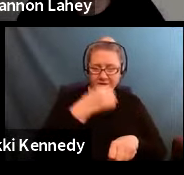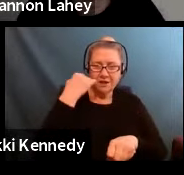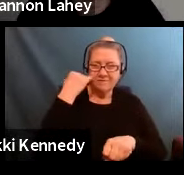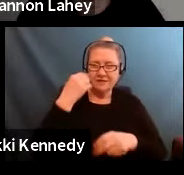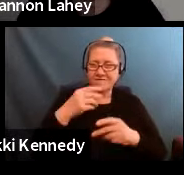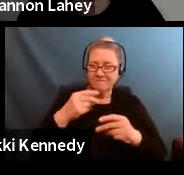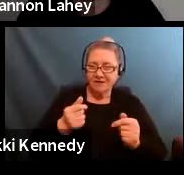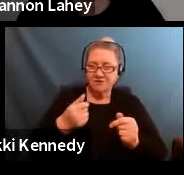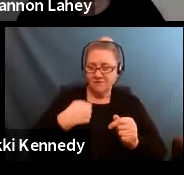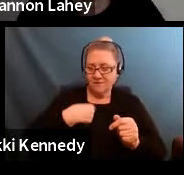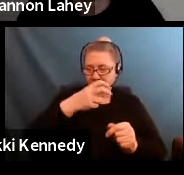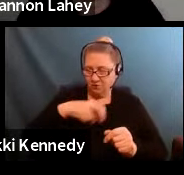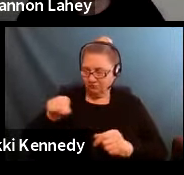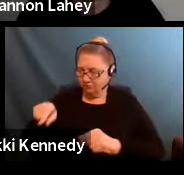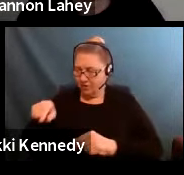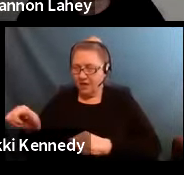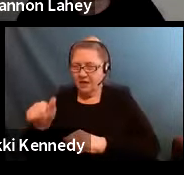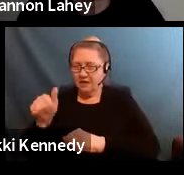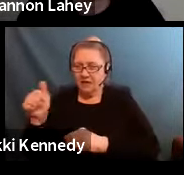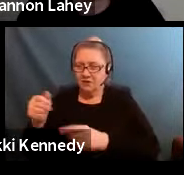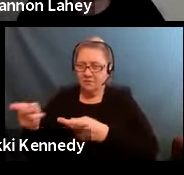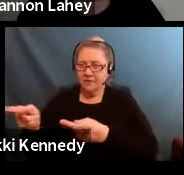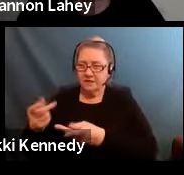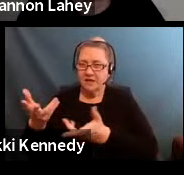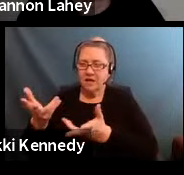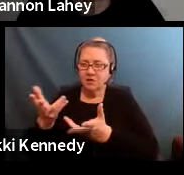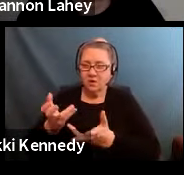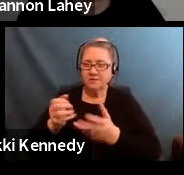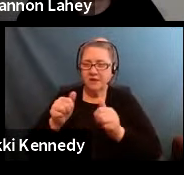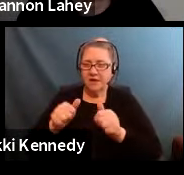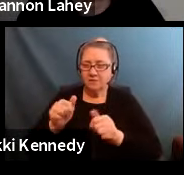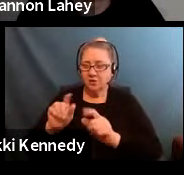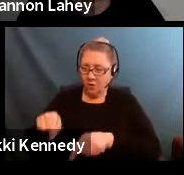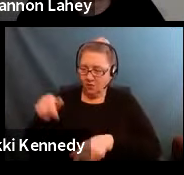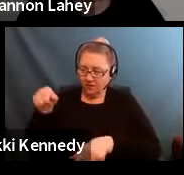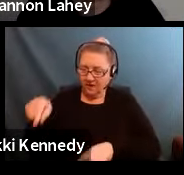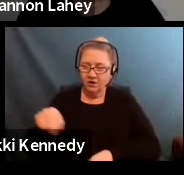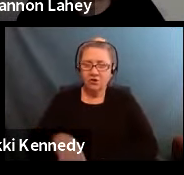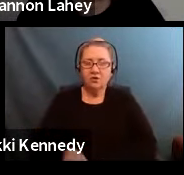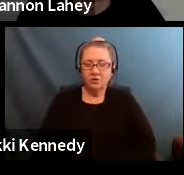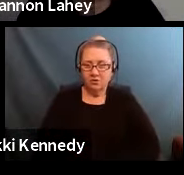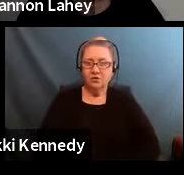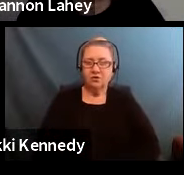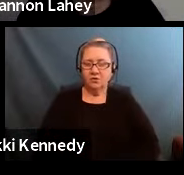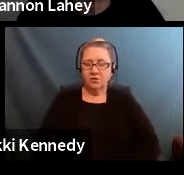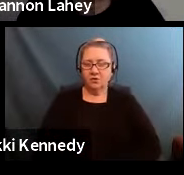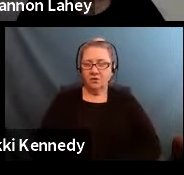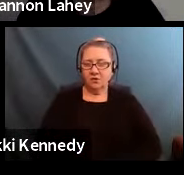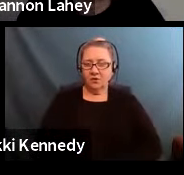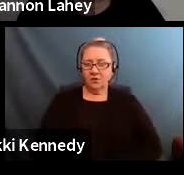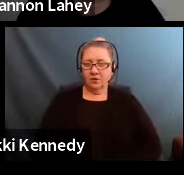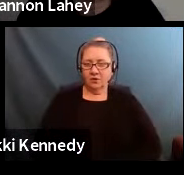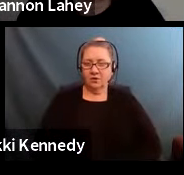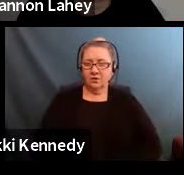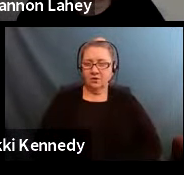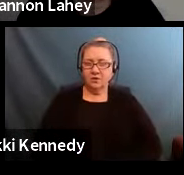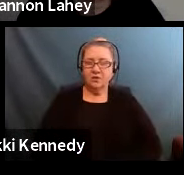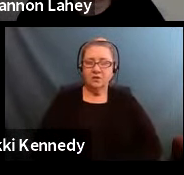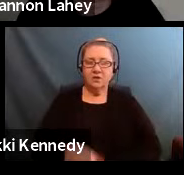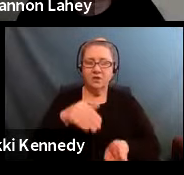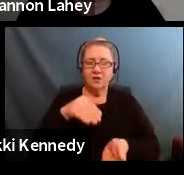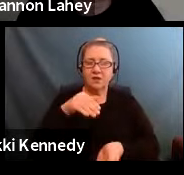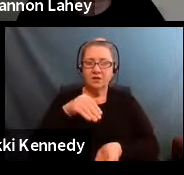site by public health, I want to be able to go to that site. Thank you. Thanks, Christina. Dr. Pond, I